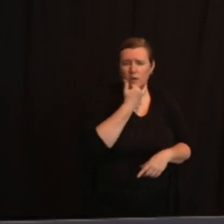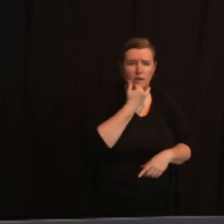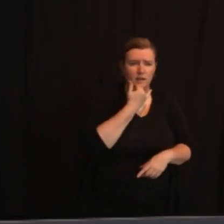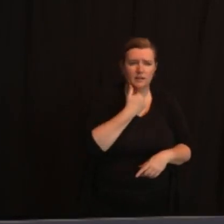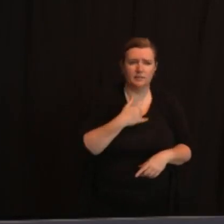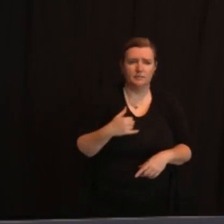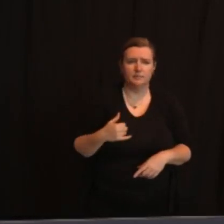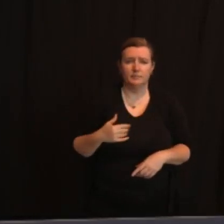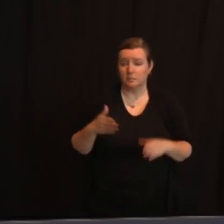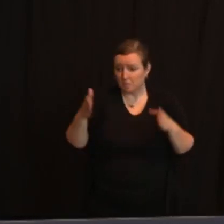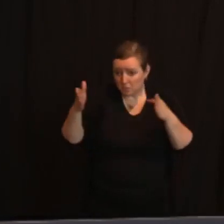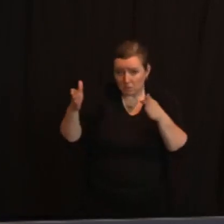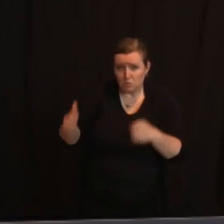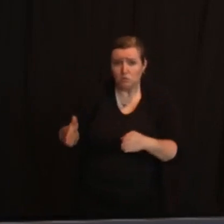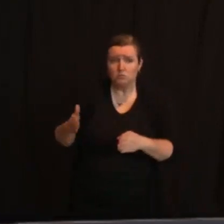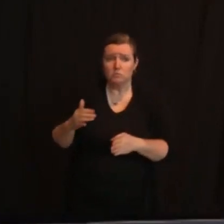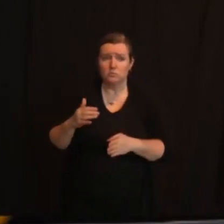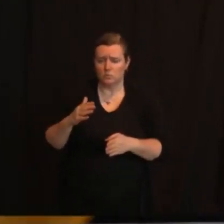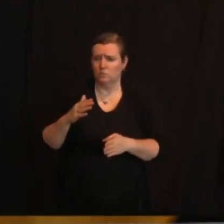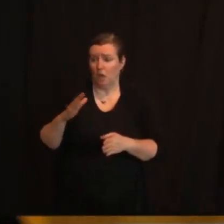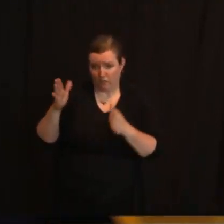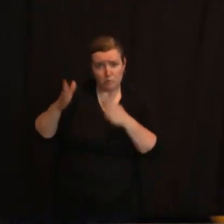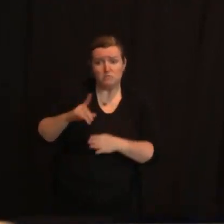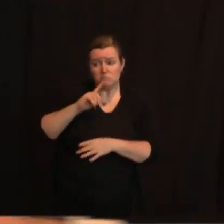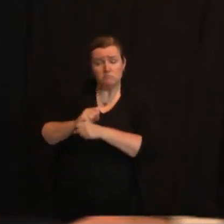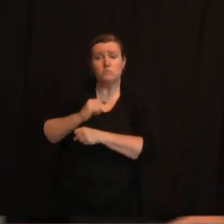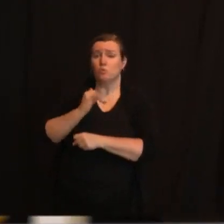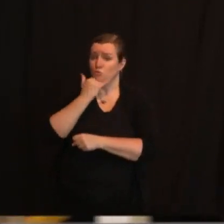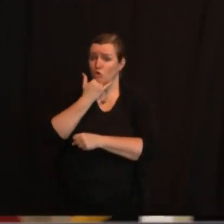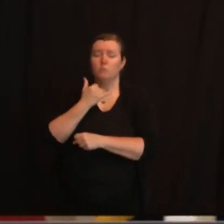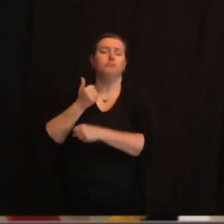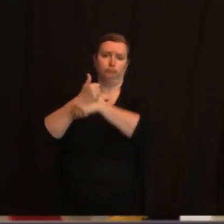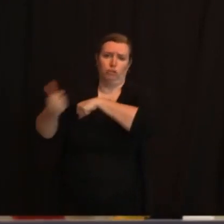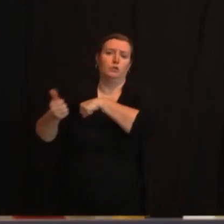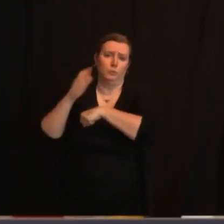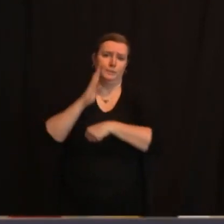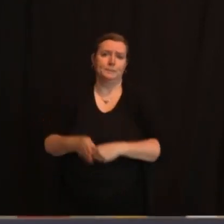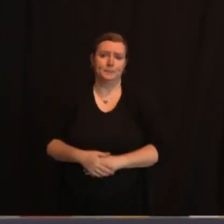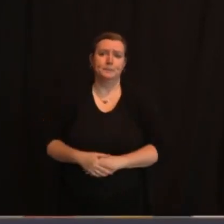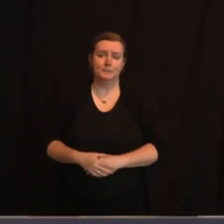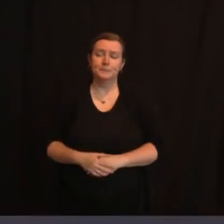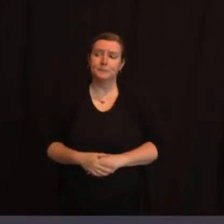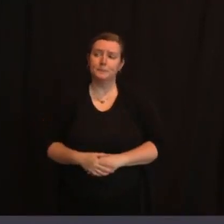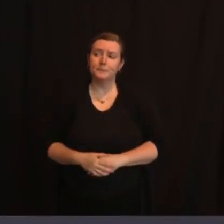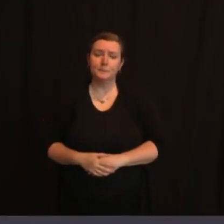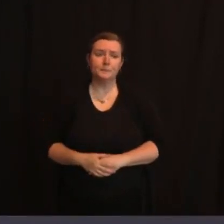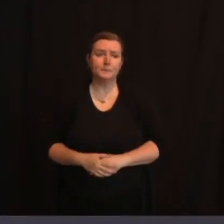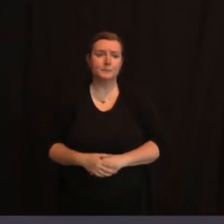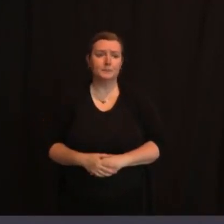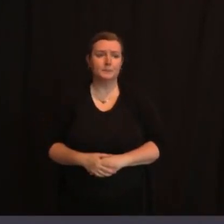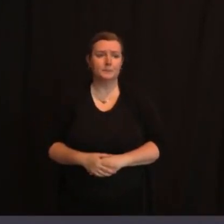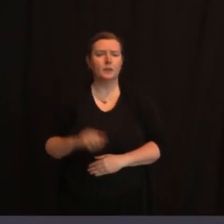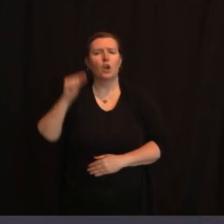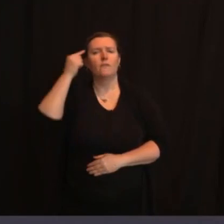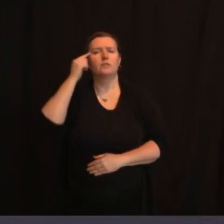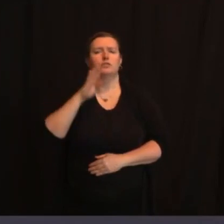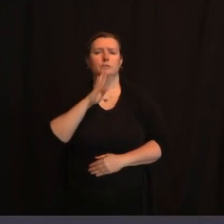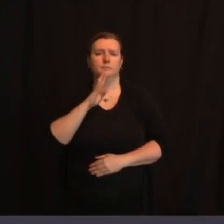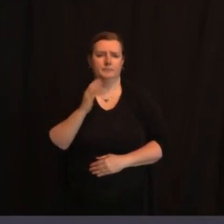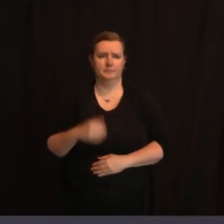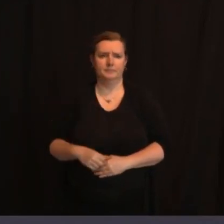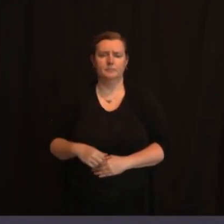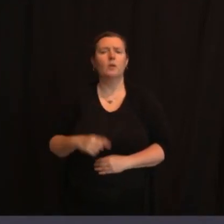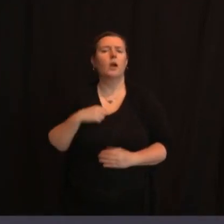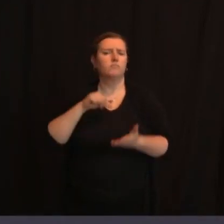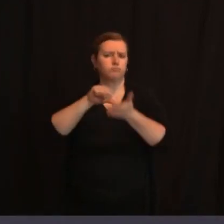accountable. I want to repeat something that Kabir said earlier, that there is a, in some cases, I suspect